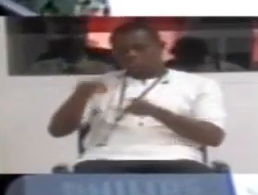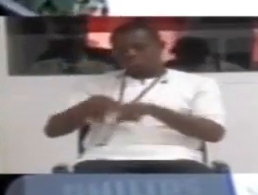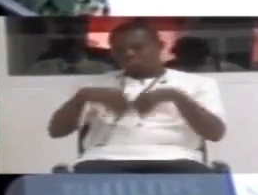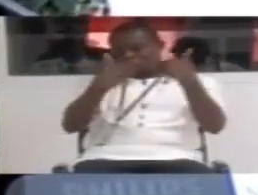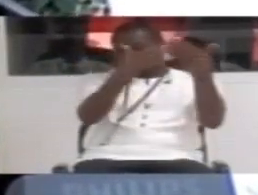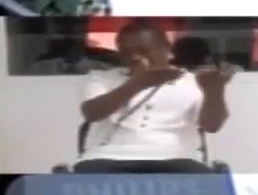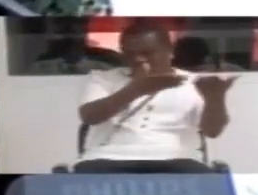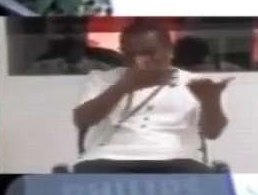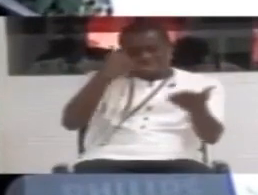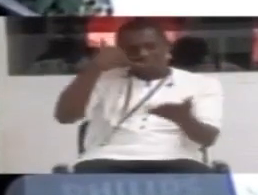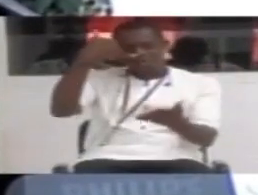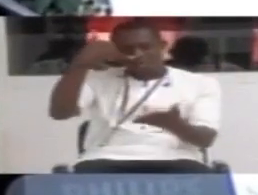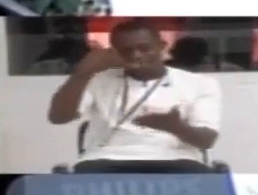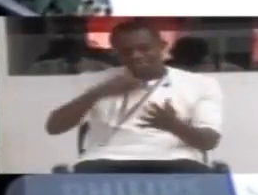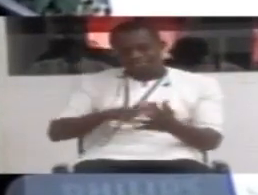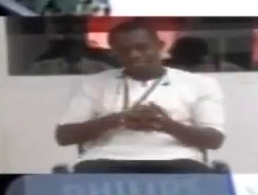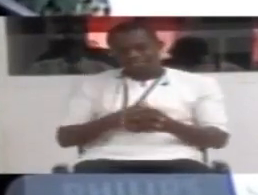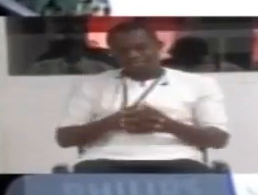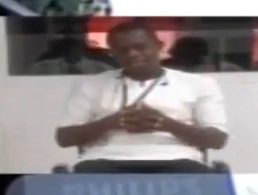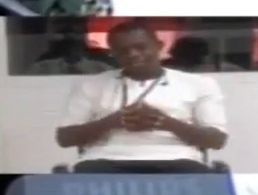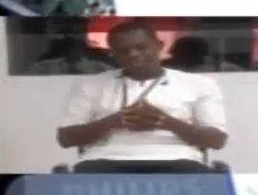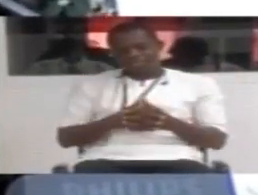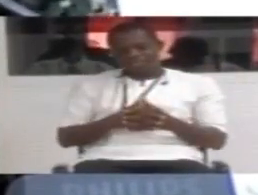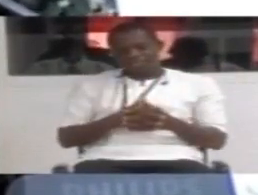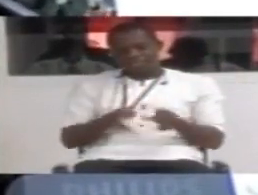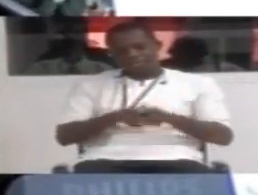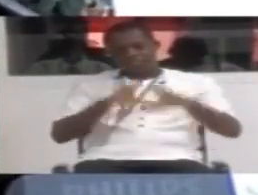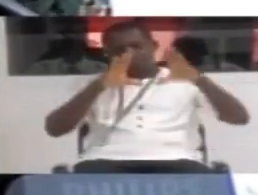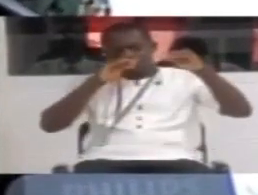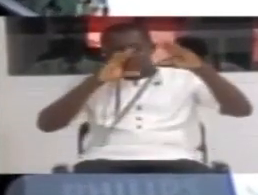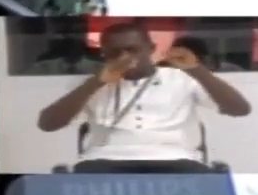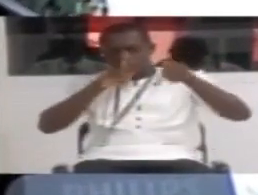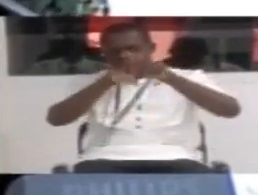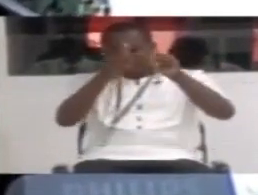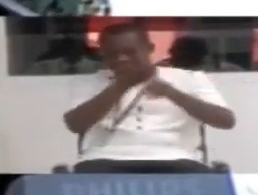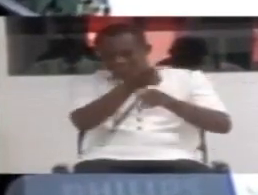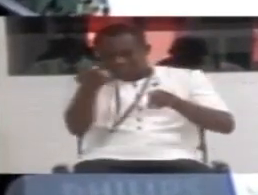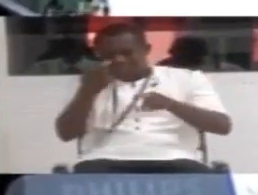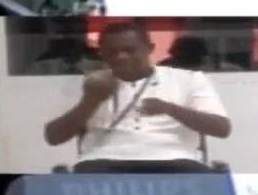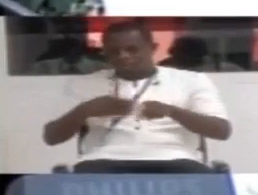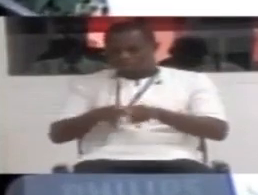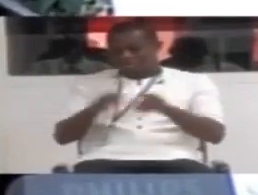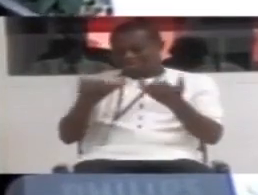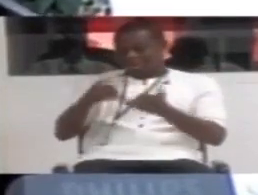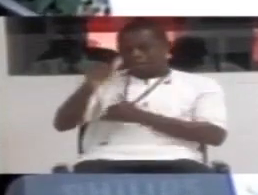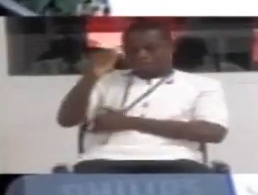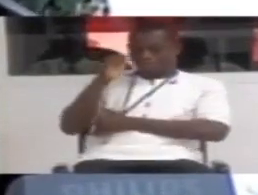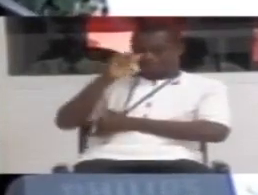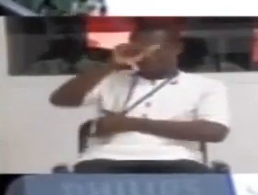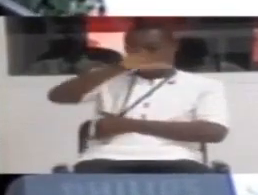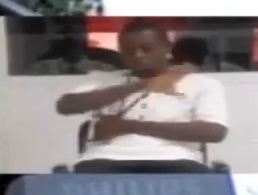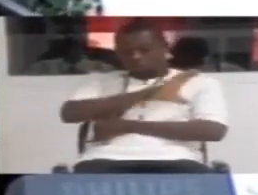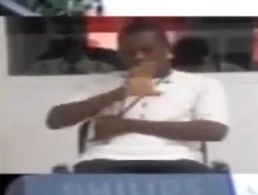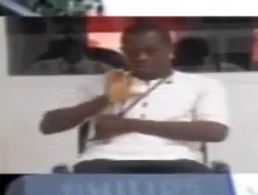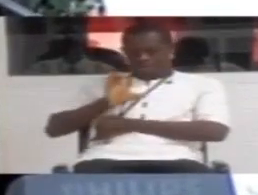bi. And he brought the telephone to me. Ma waxa gaay ñu ne ma ñu ngi ni seen gannaaw kéru Hamsa Barracks. I spoke